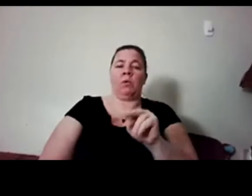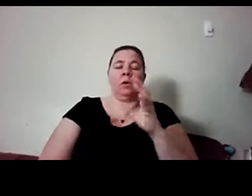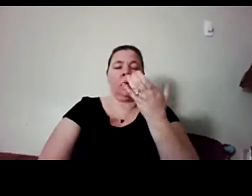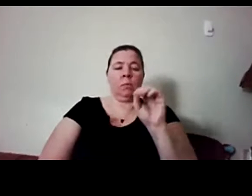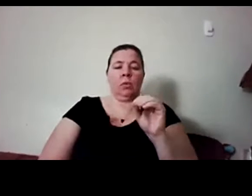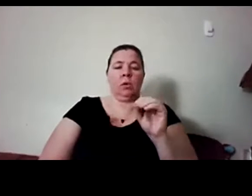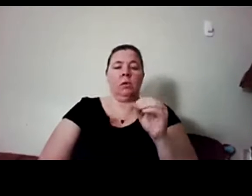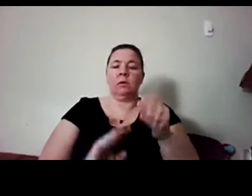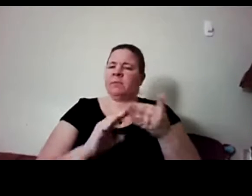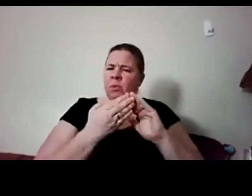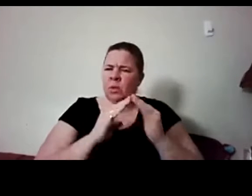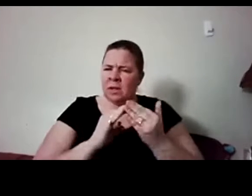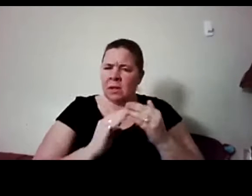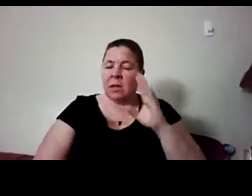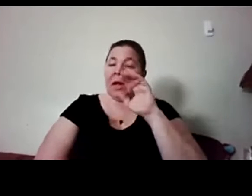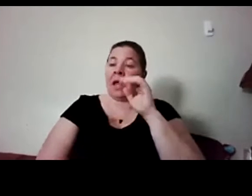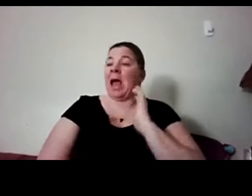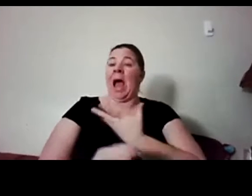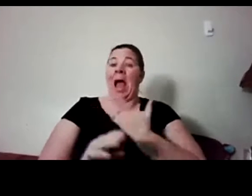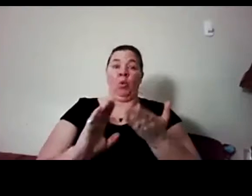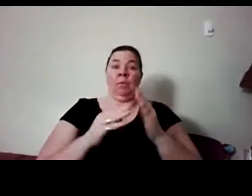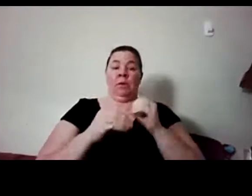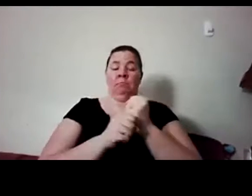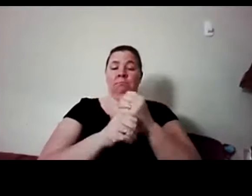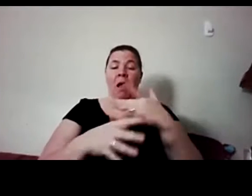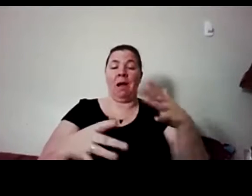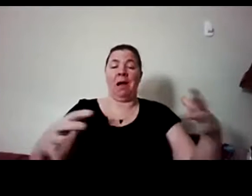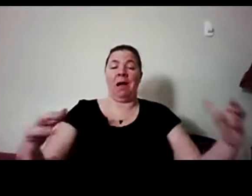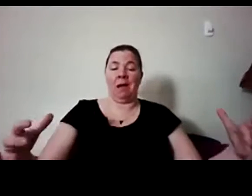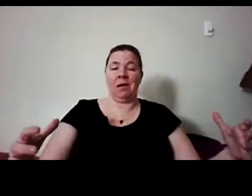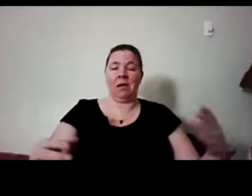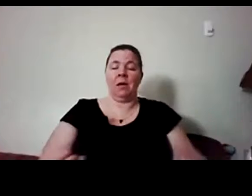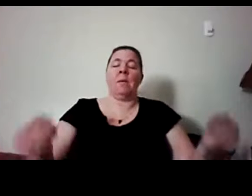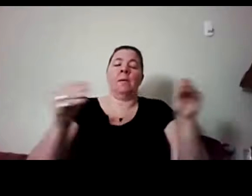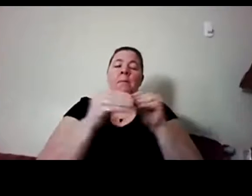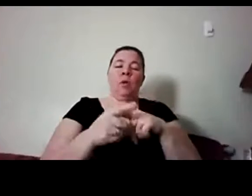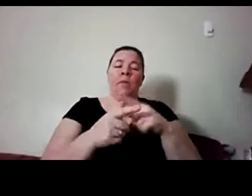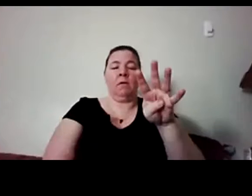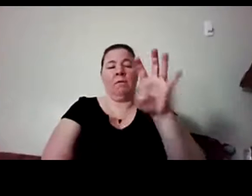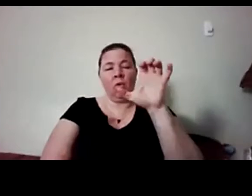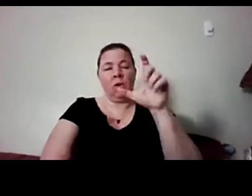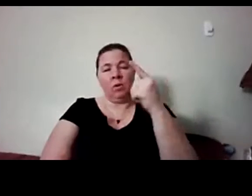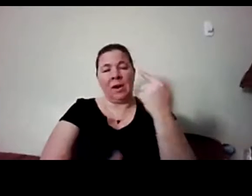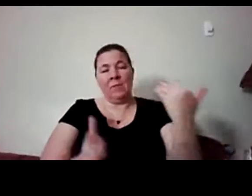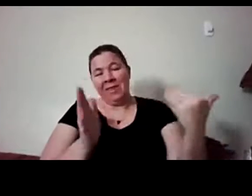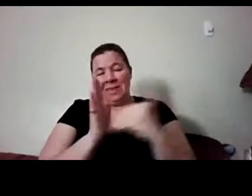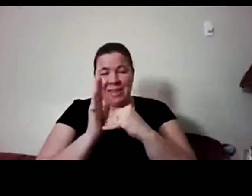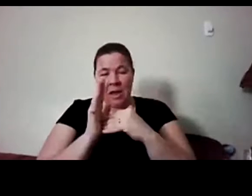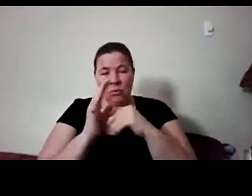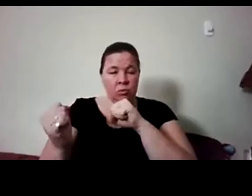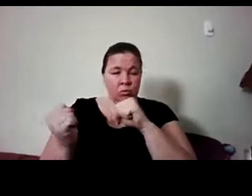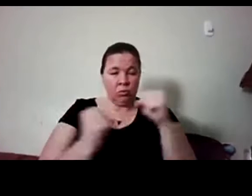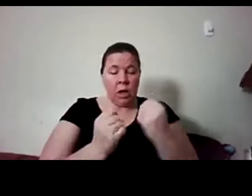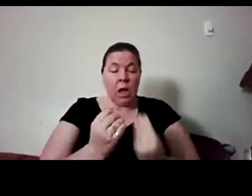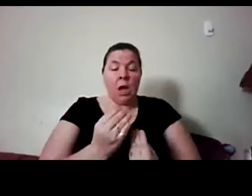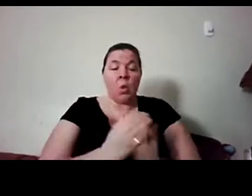Our community is growing by the second. As I speak to you, it is more than 421,000 strong and growing by the